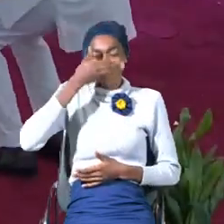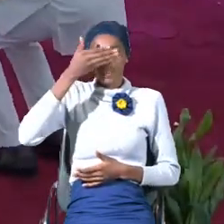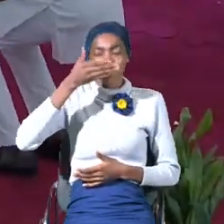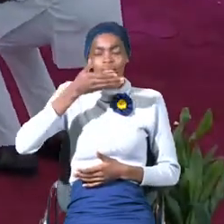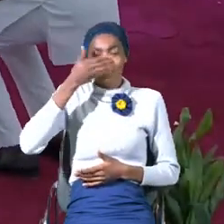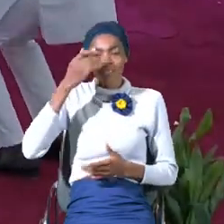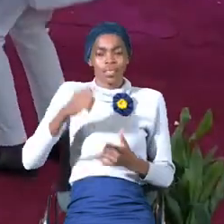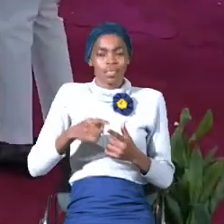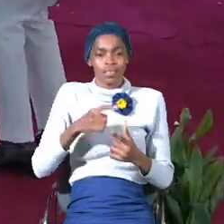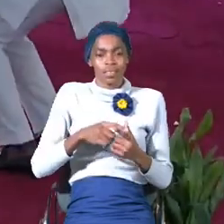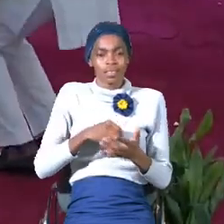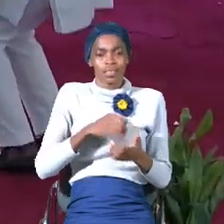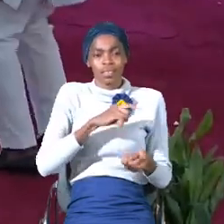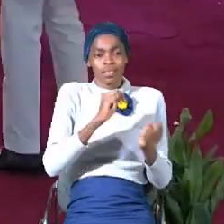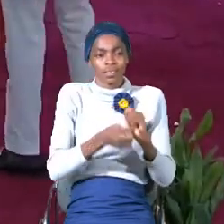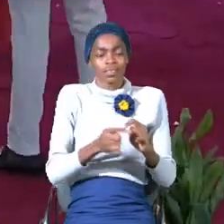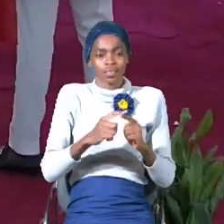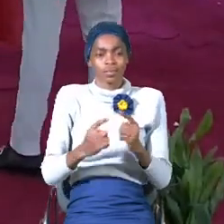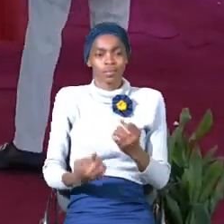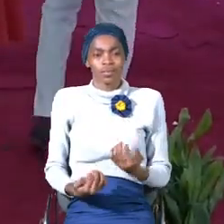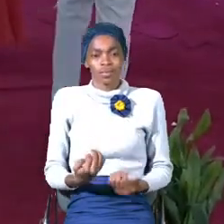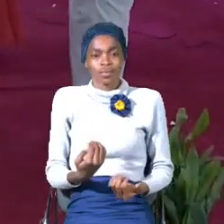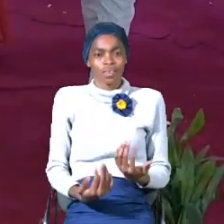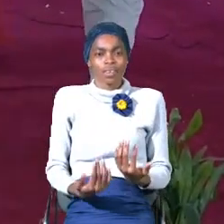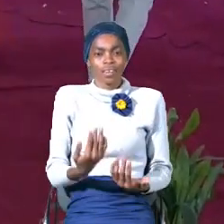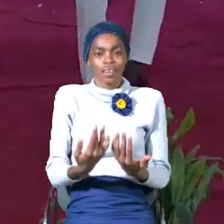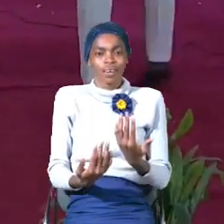Then it turned to fire.